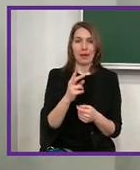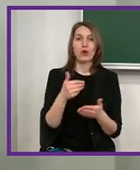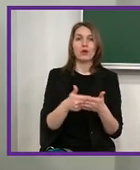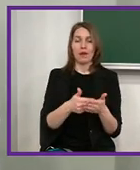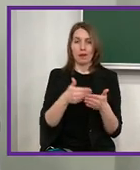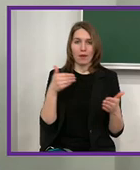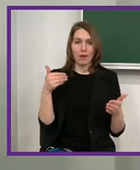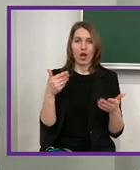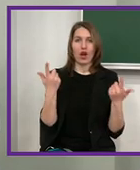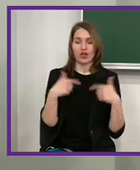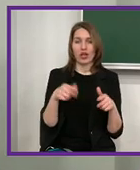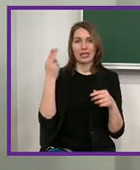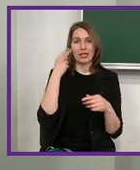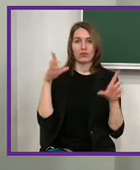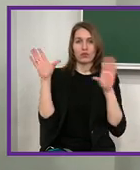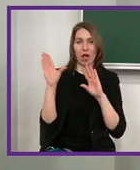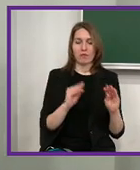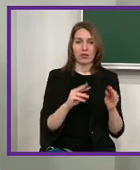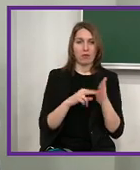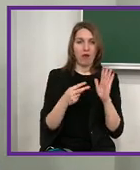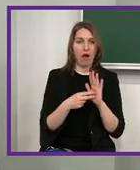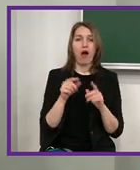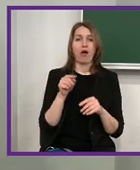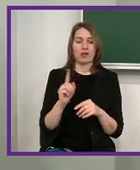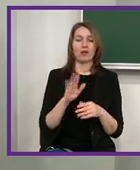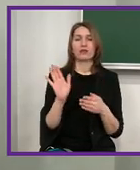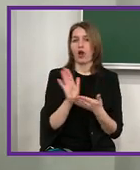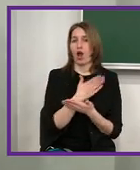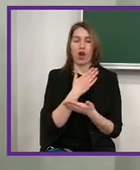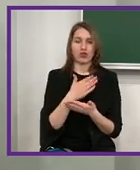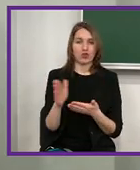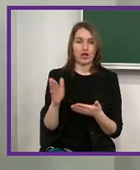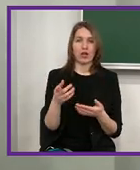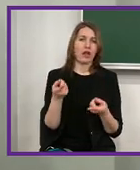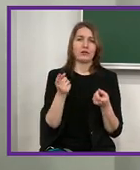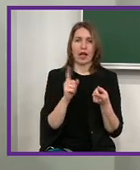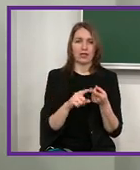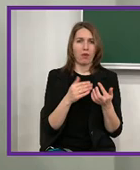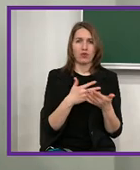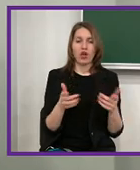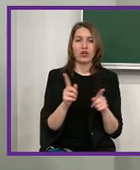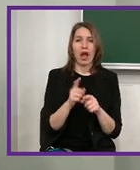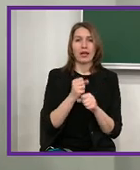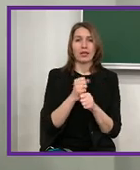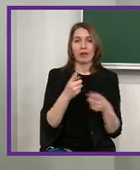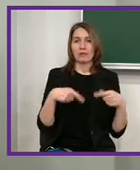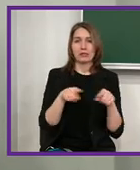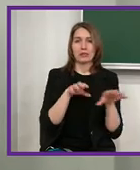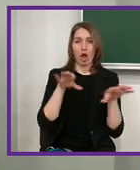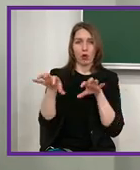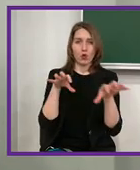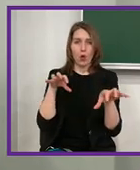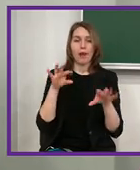business sector, by operating context, most effective HRDD programs share